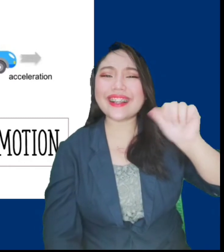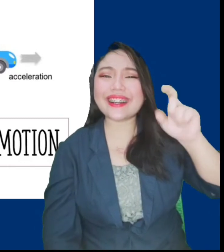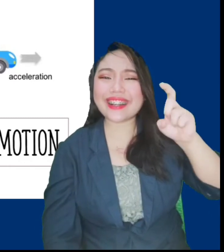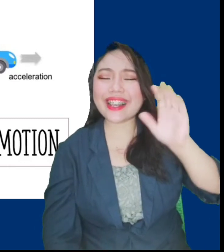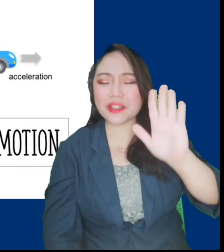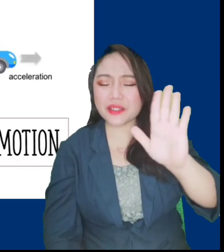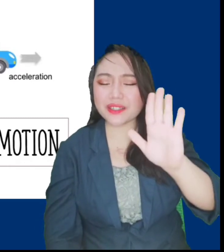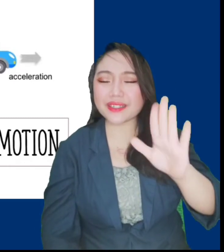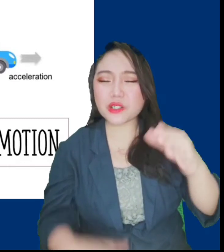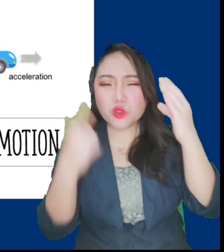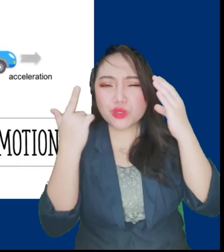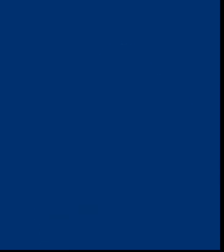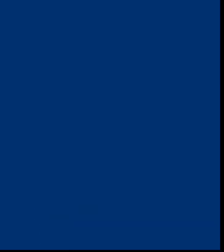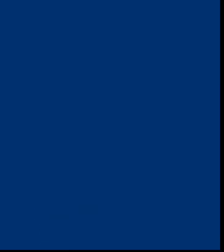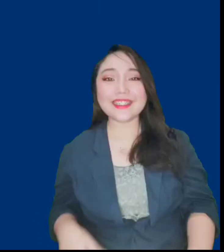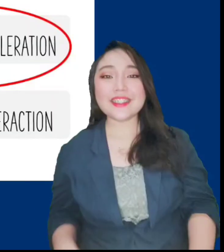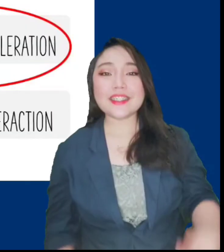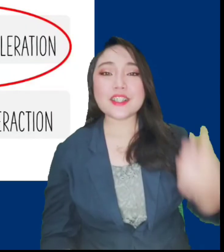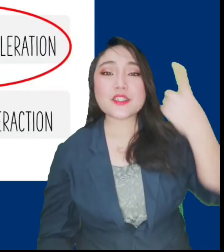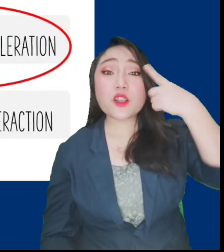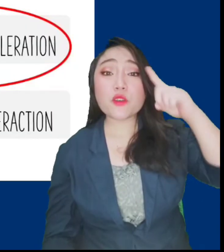Relax first, relax.